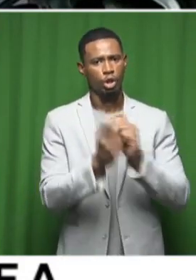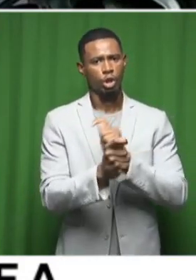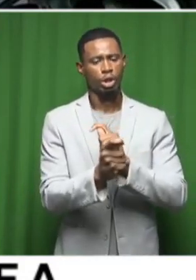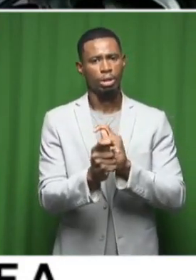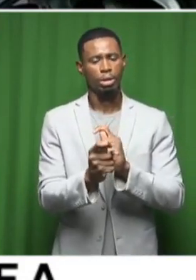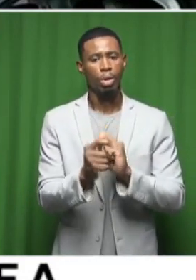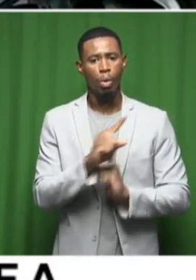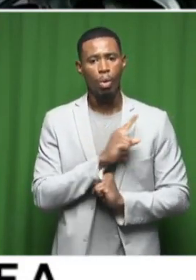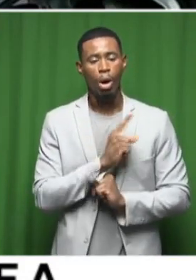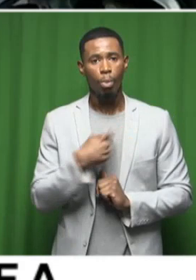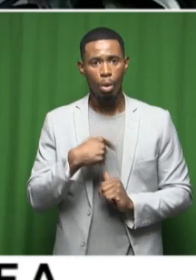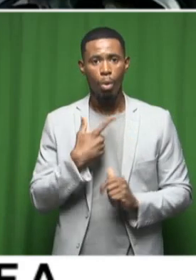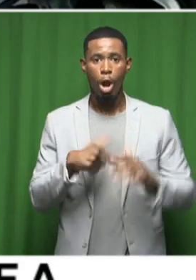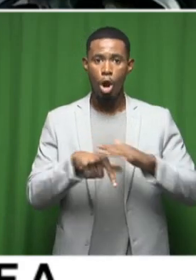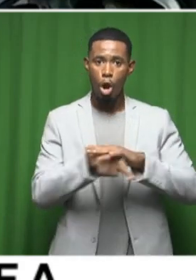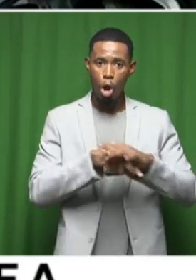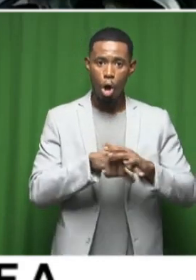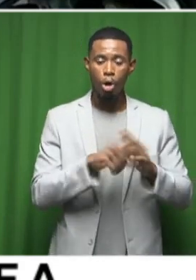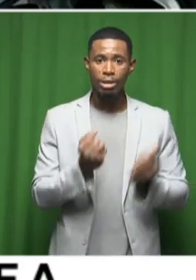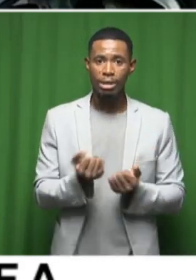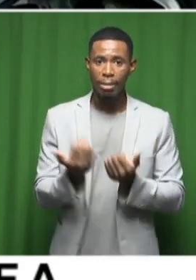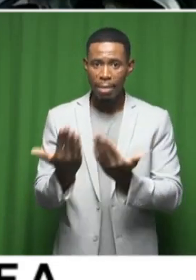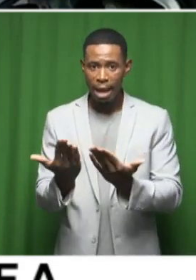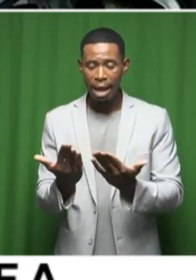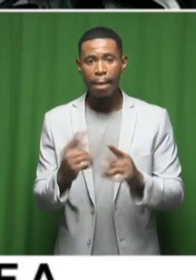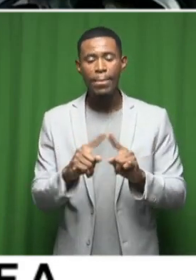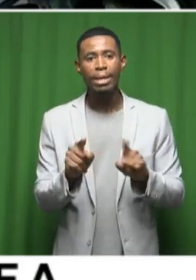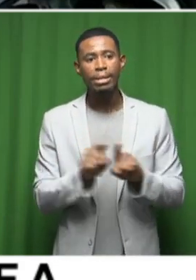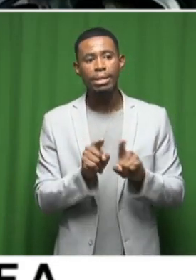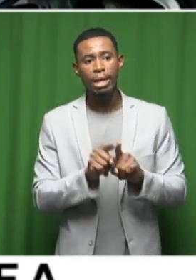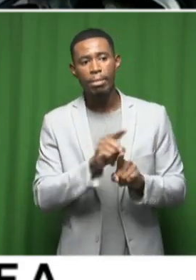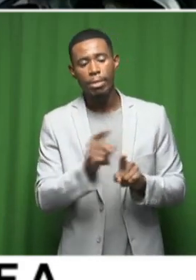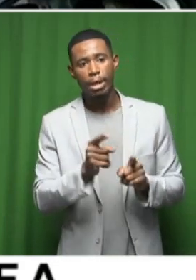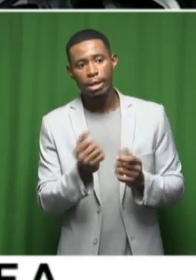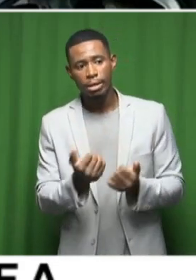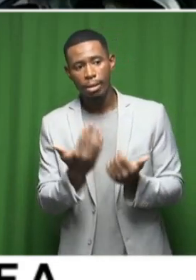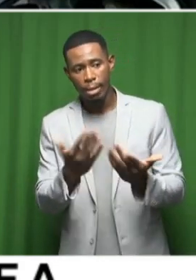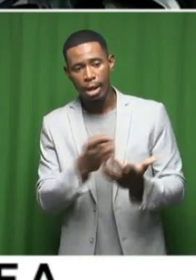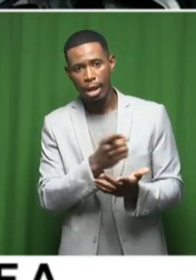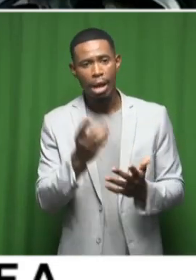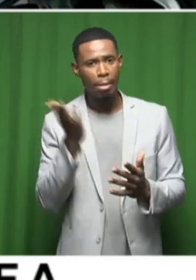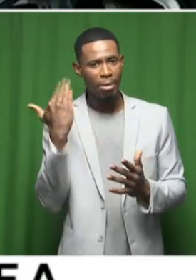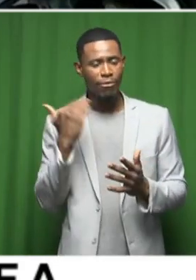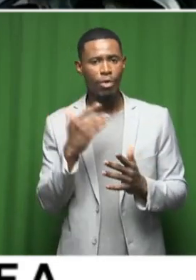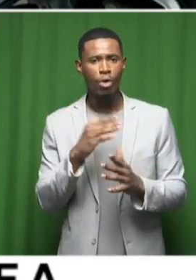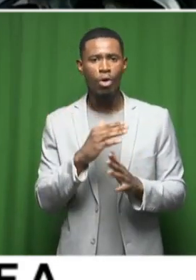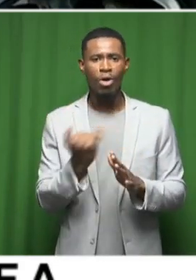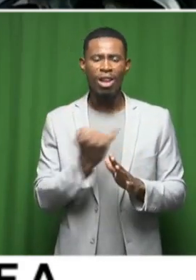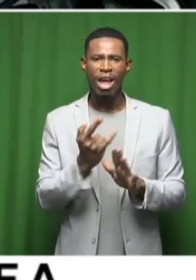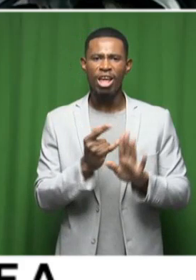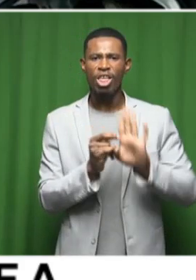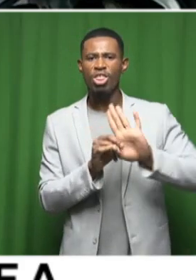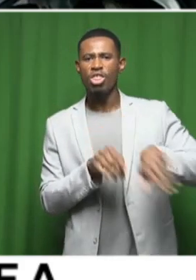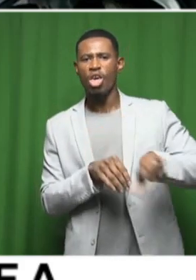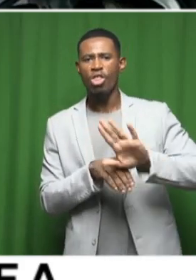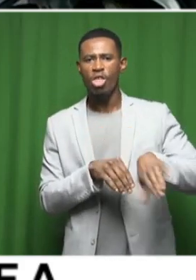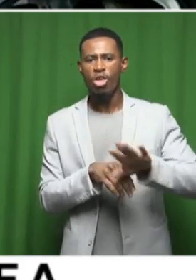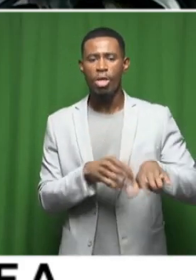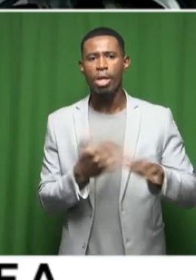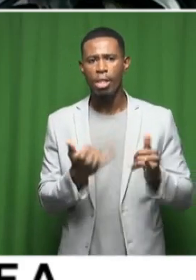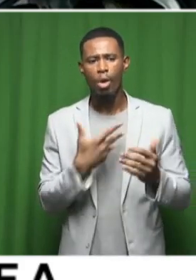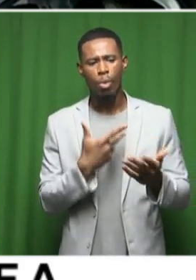Yes, we want local suppliers, but we also want to empower suppliers as well. Those who have been disadvantaged previously to have